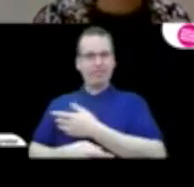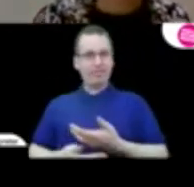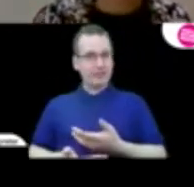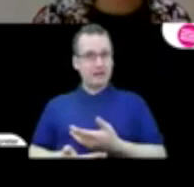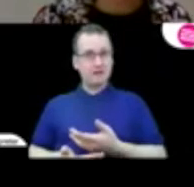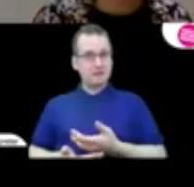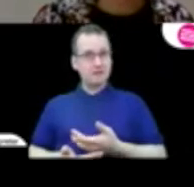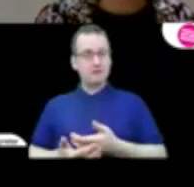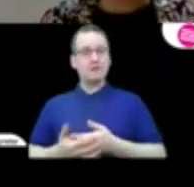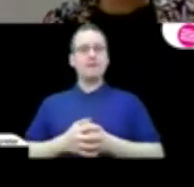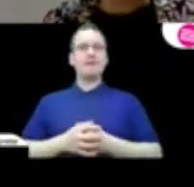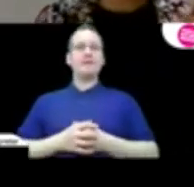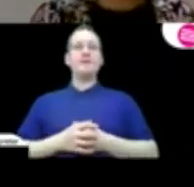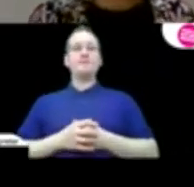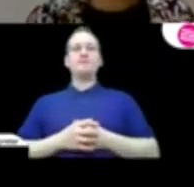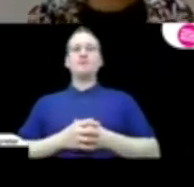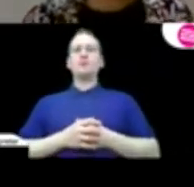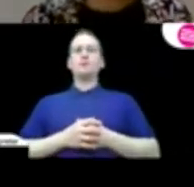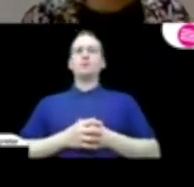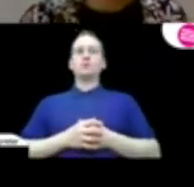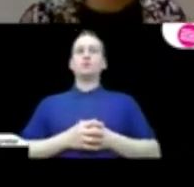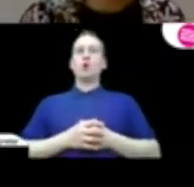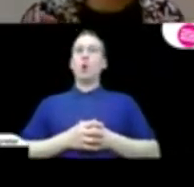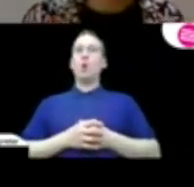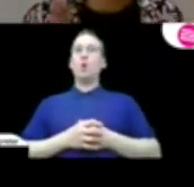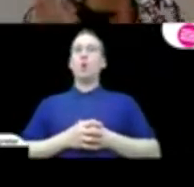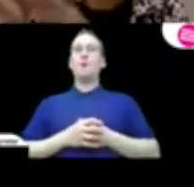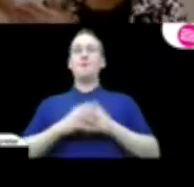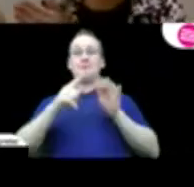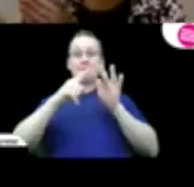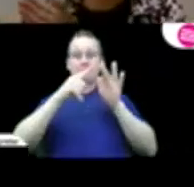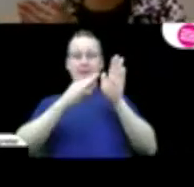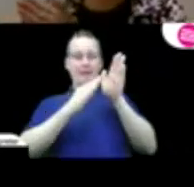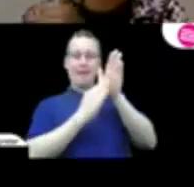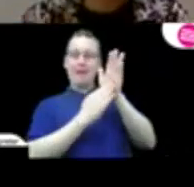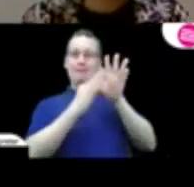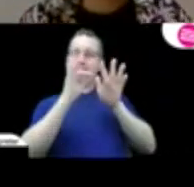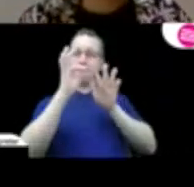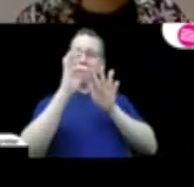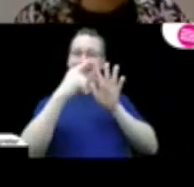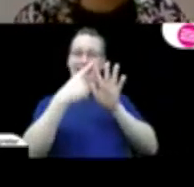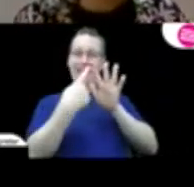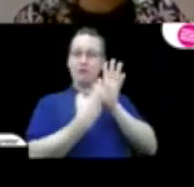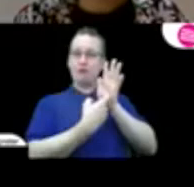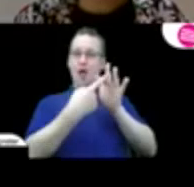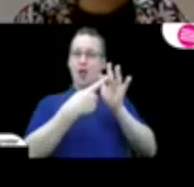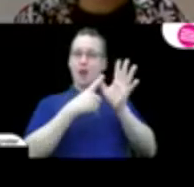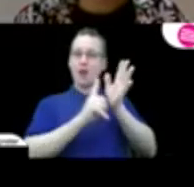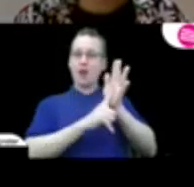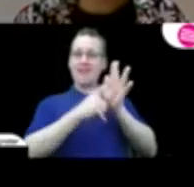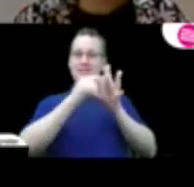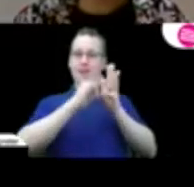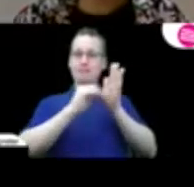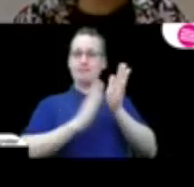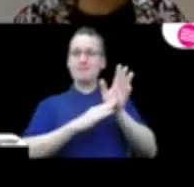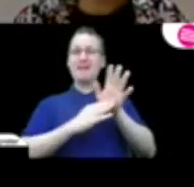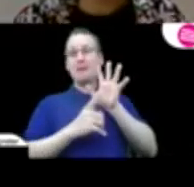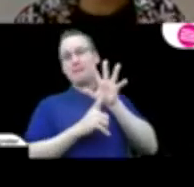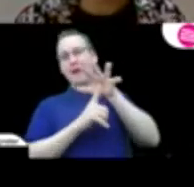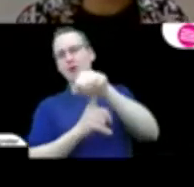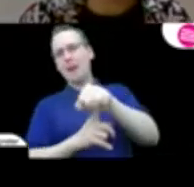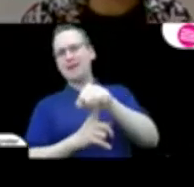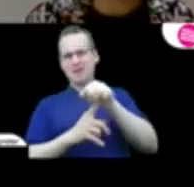Imperialism didn't just lead to Britain imposing its values overseas, it also had a